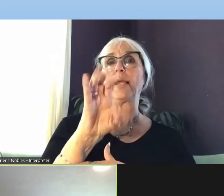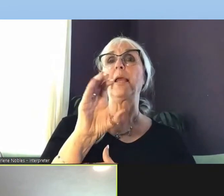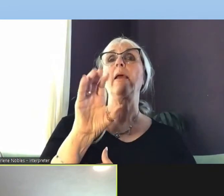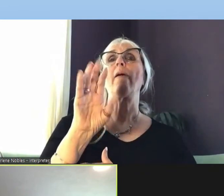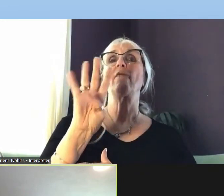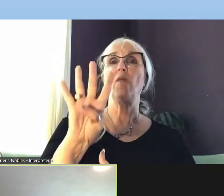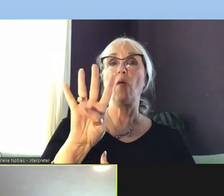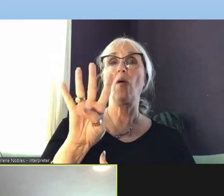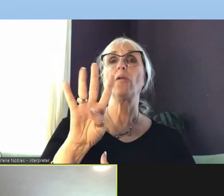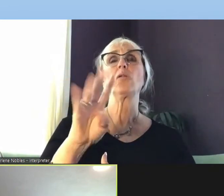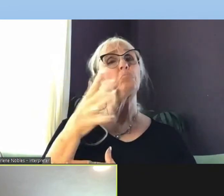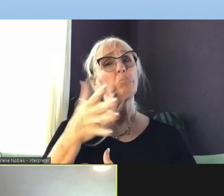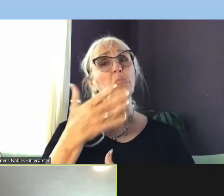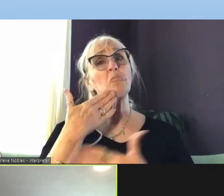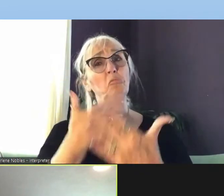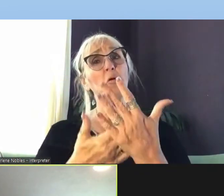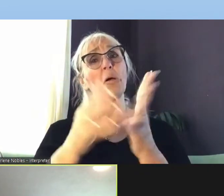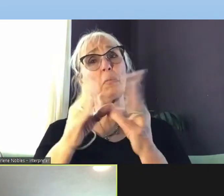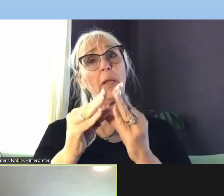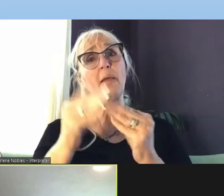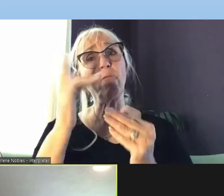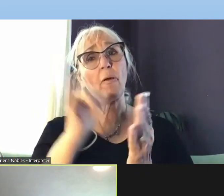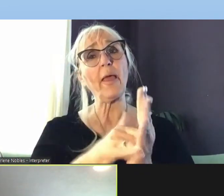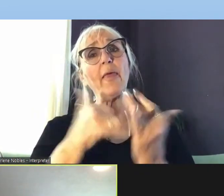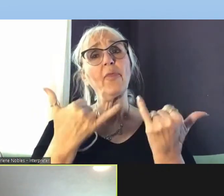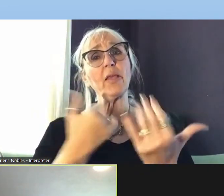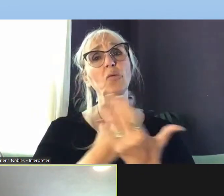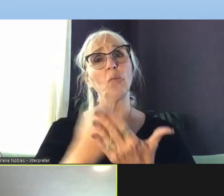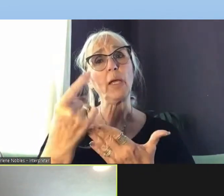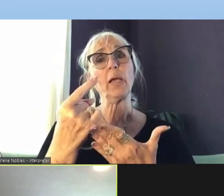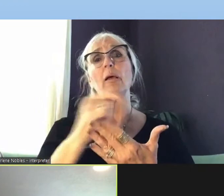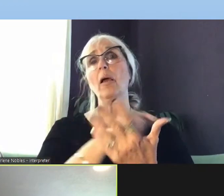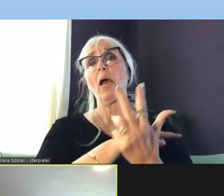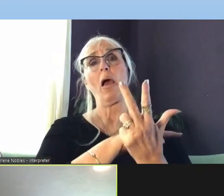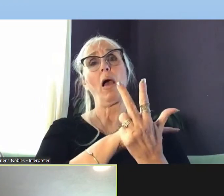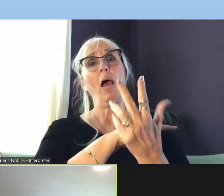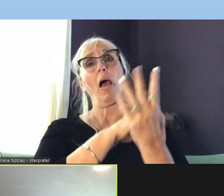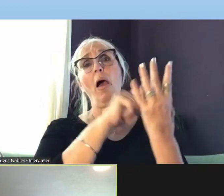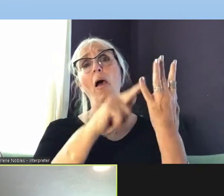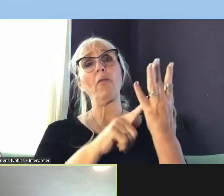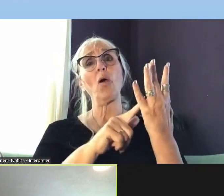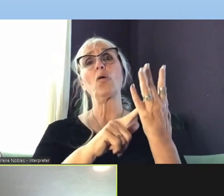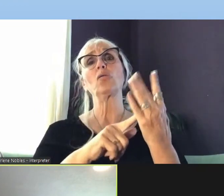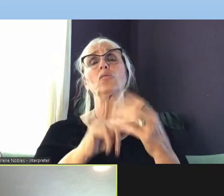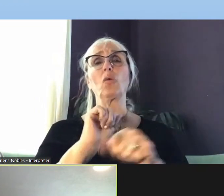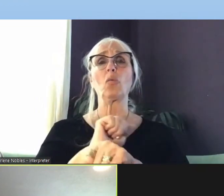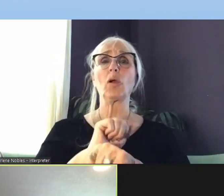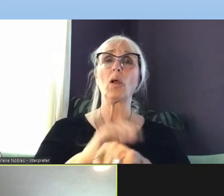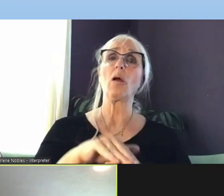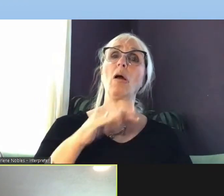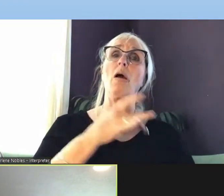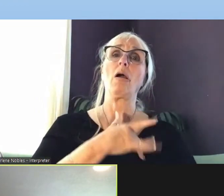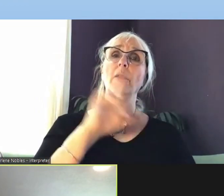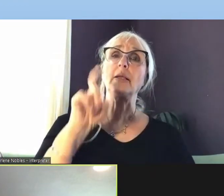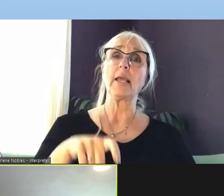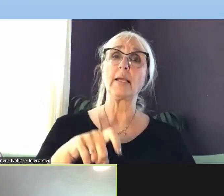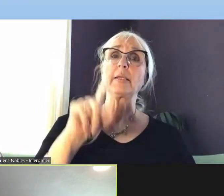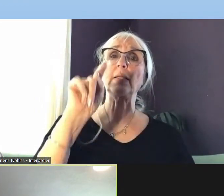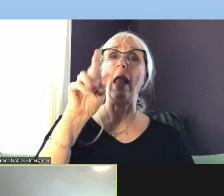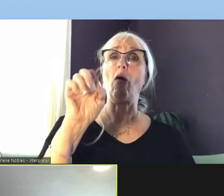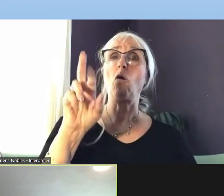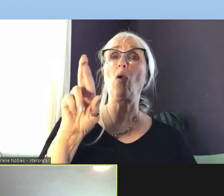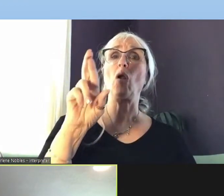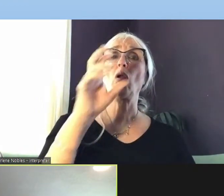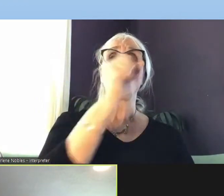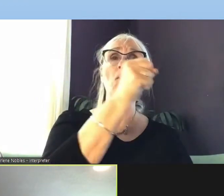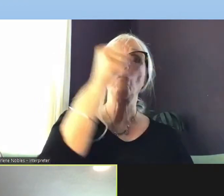pre-bid meeting for it this week. And so all those are in motion. The Heart of Texas Tower relocation, that's through